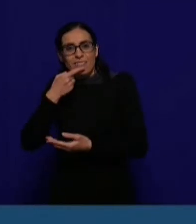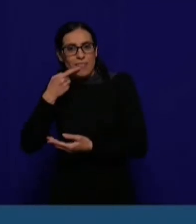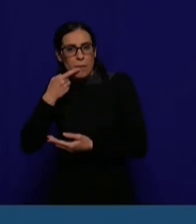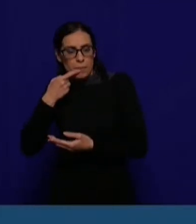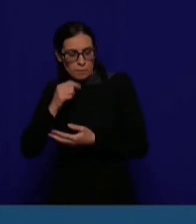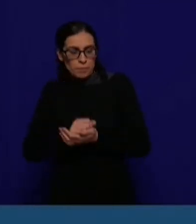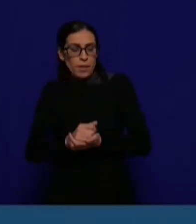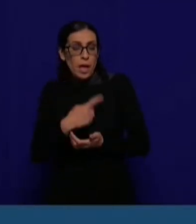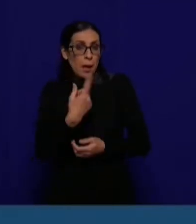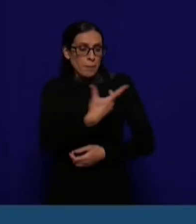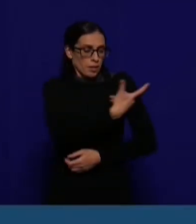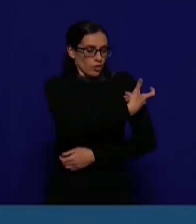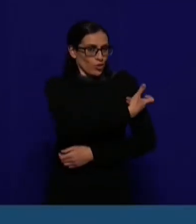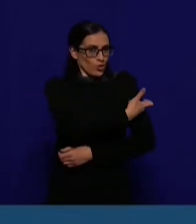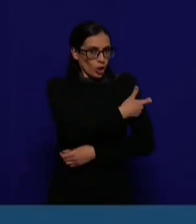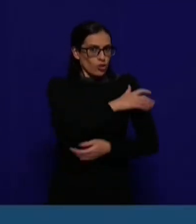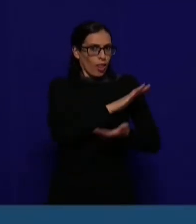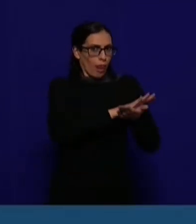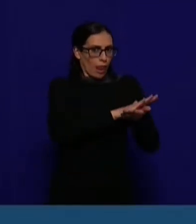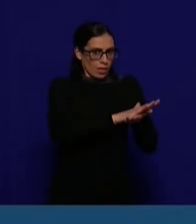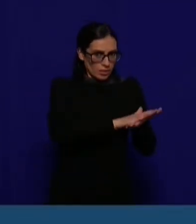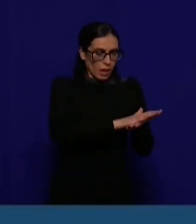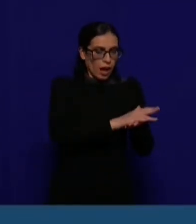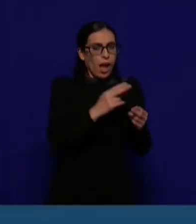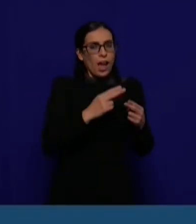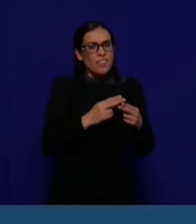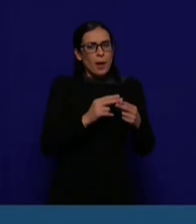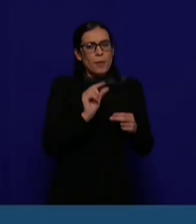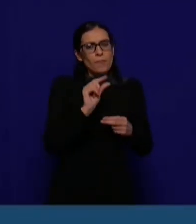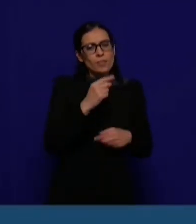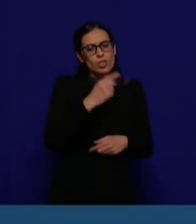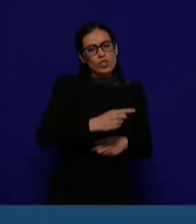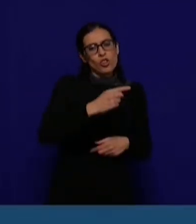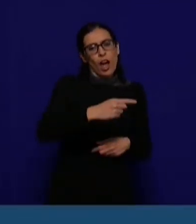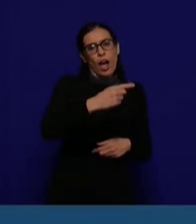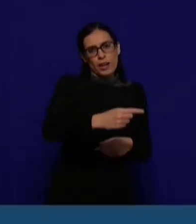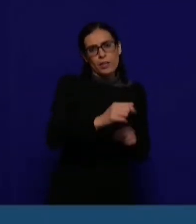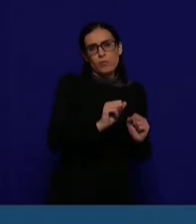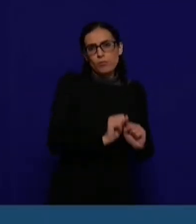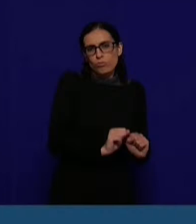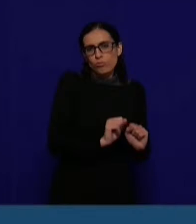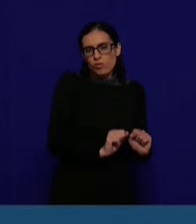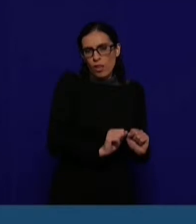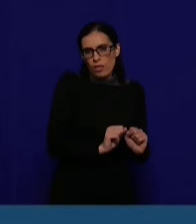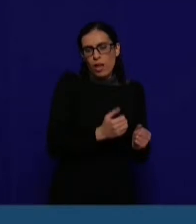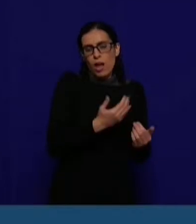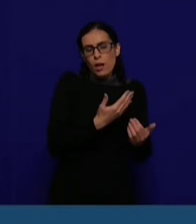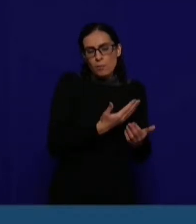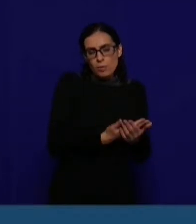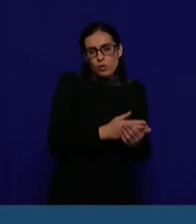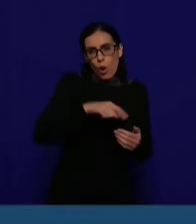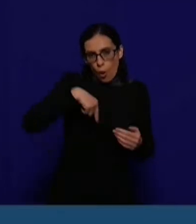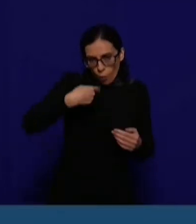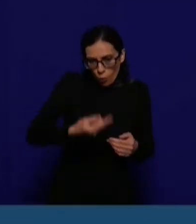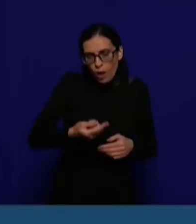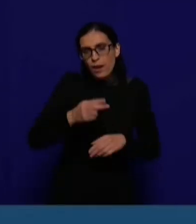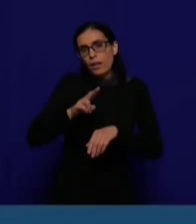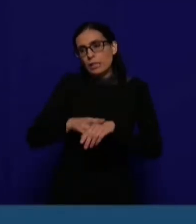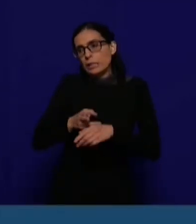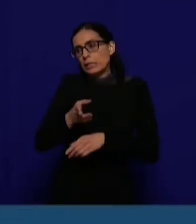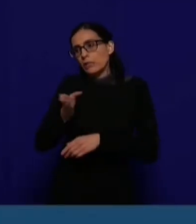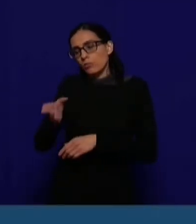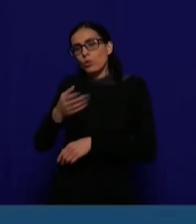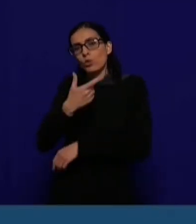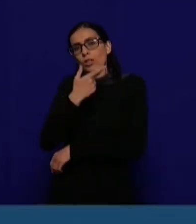it-tilqima huma qegħdin jiġu rakkomandati li jagħmlu numru ta' ġranet sakemm huma mbagħad wara li ħadu t-tilqima milli imorru